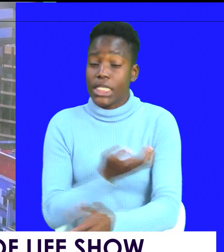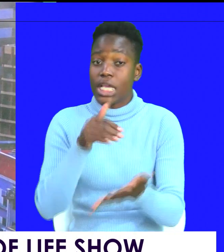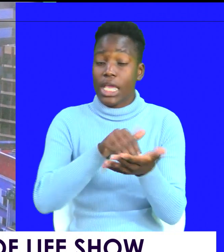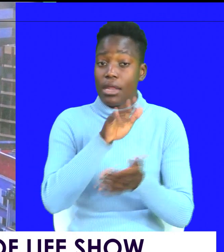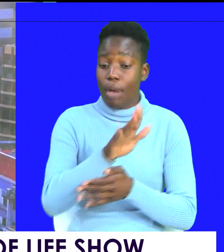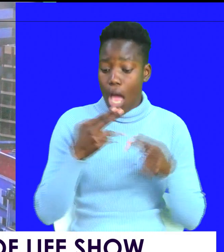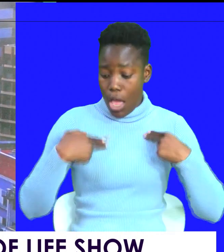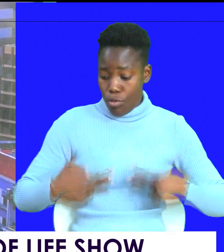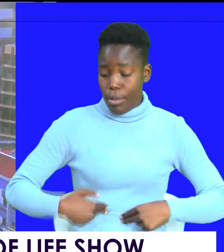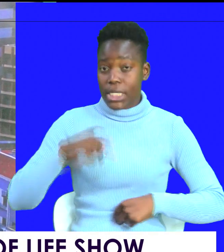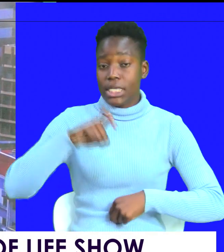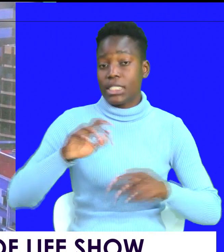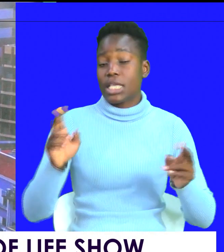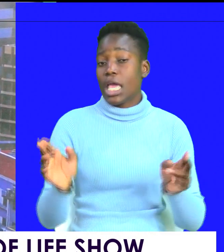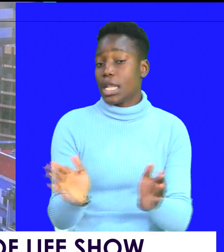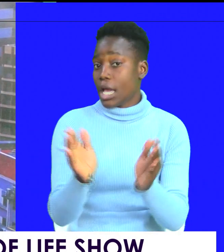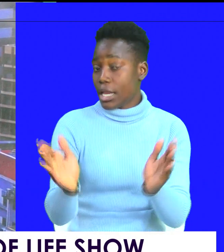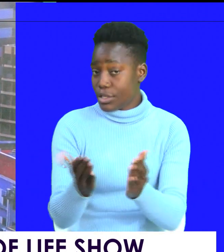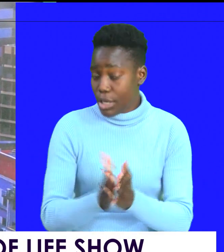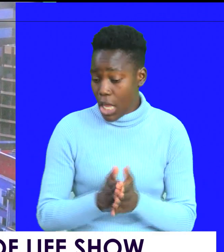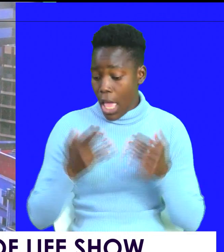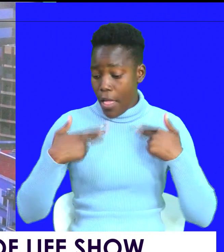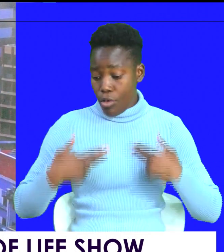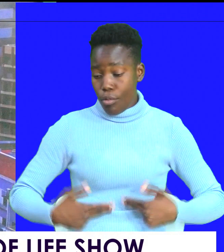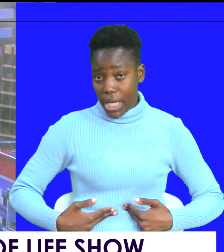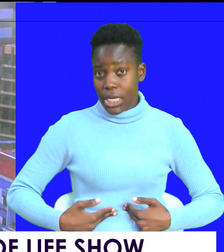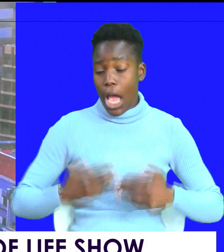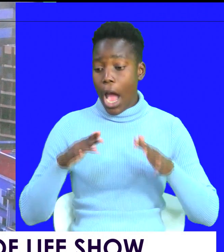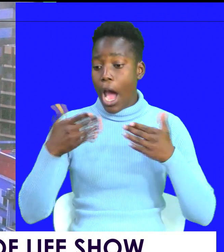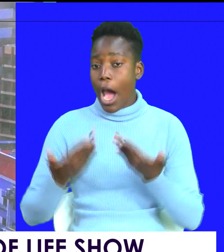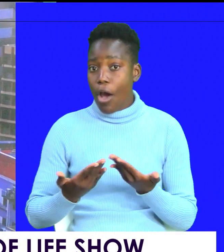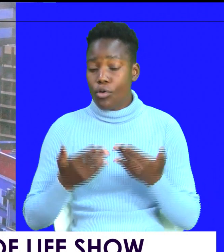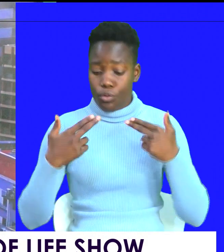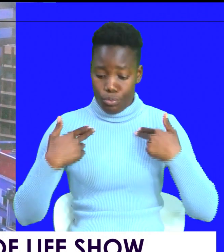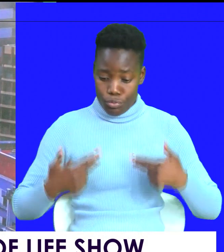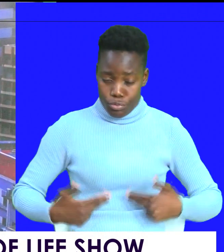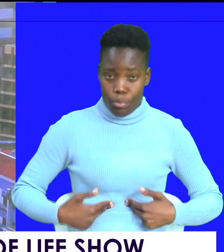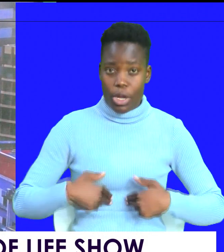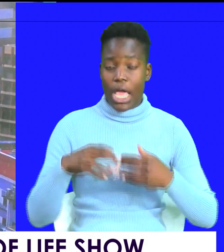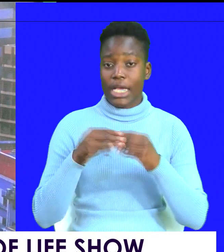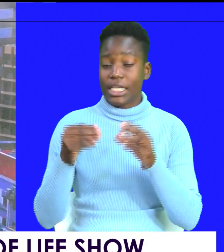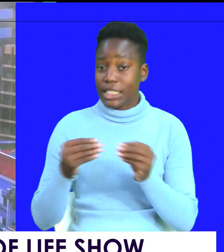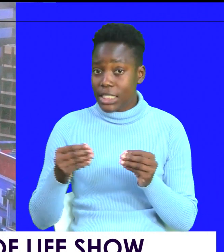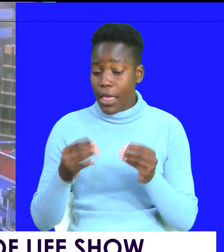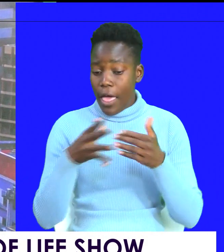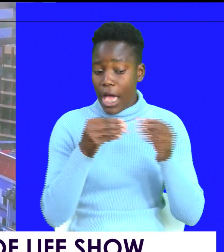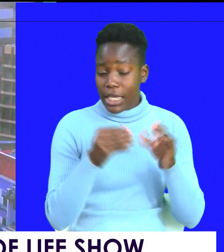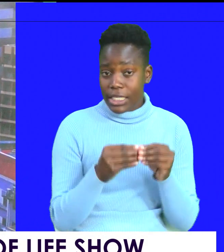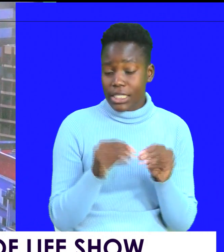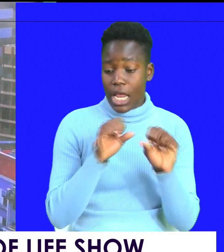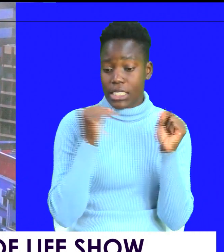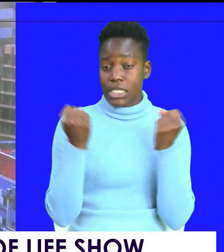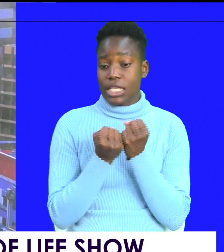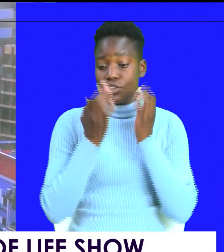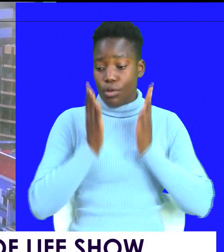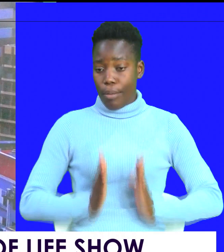Humanity needs encouragement. Humanity, the way humanity is fashioned, it is fashioned as a social being.